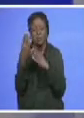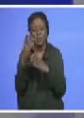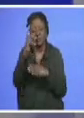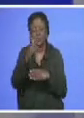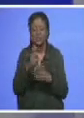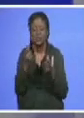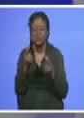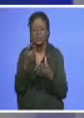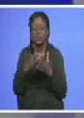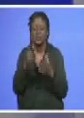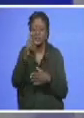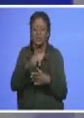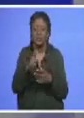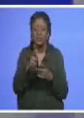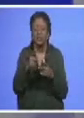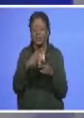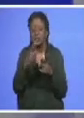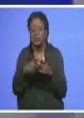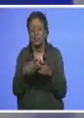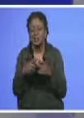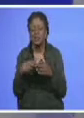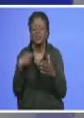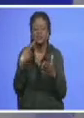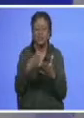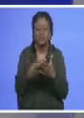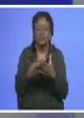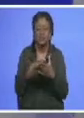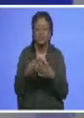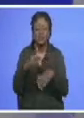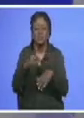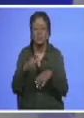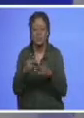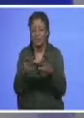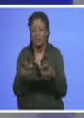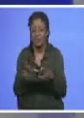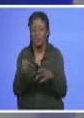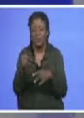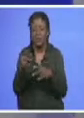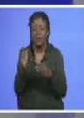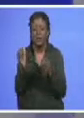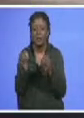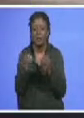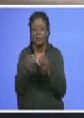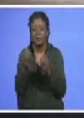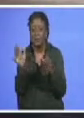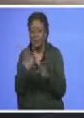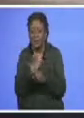until it reaches the stage where it has a sufficient portion of the population vaccinated.